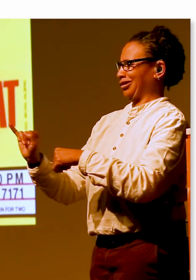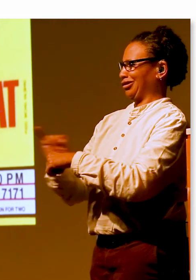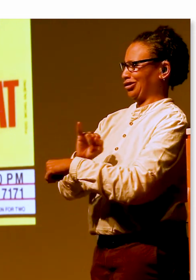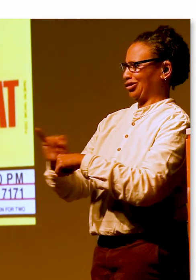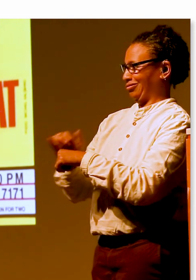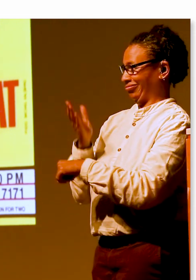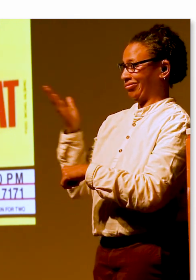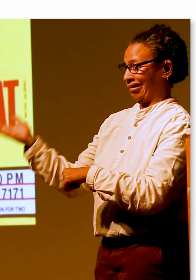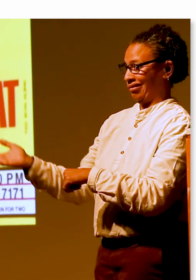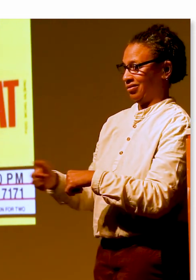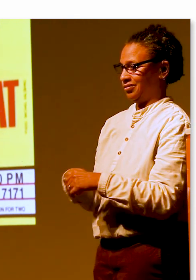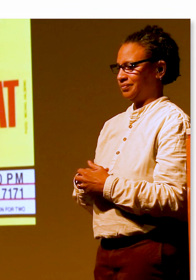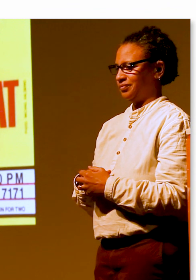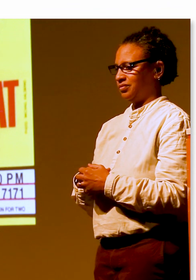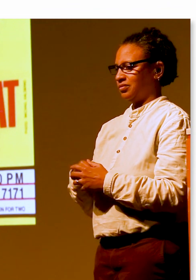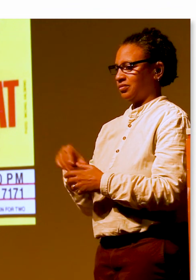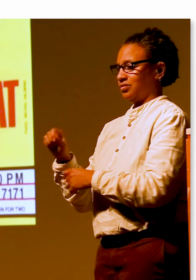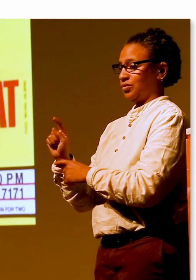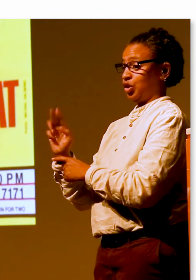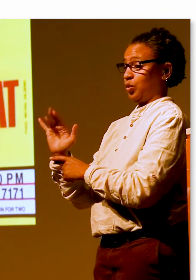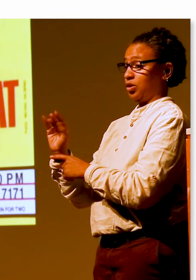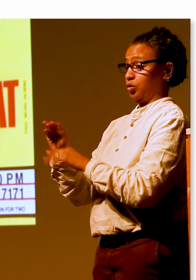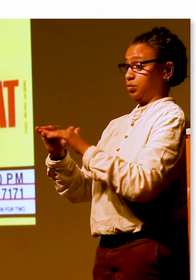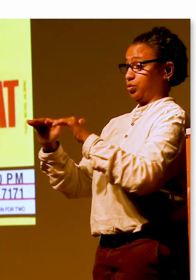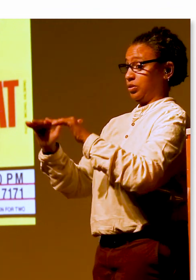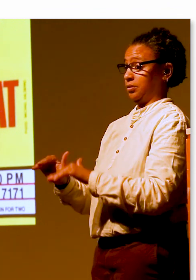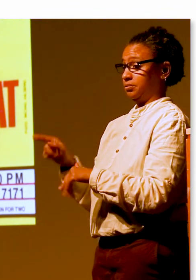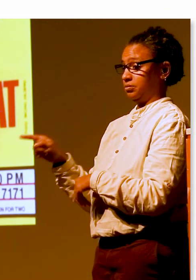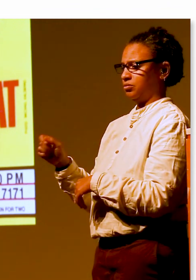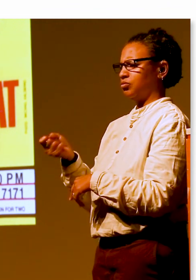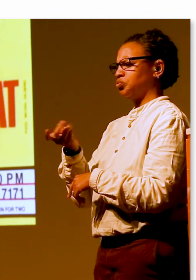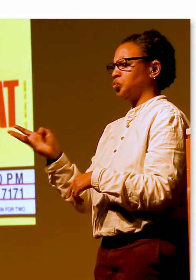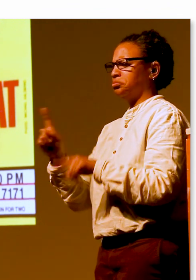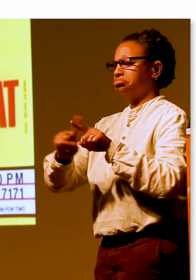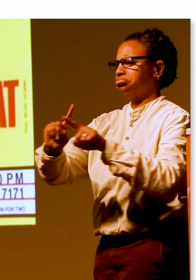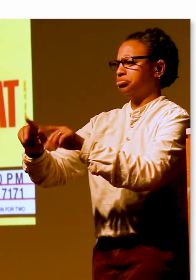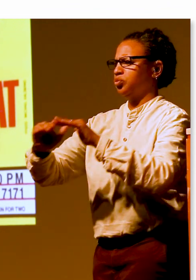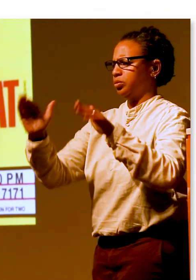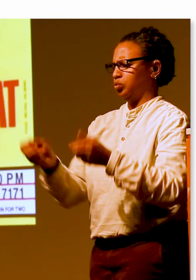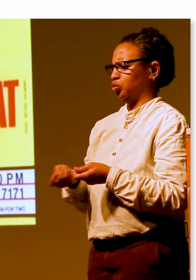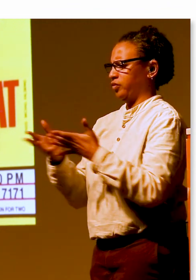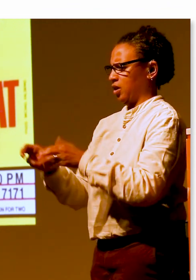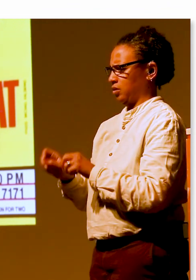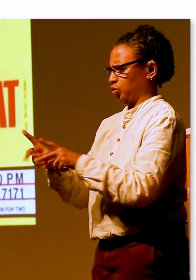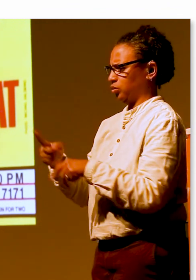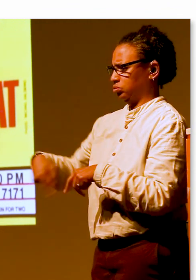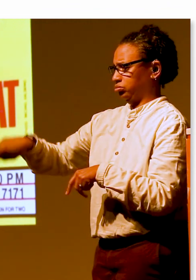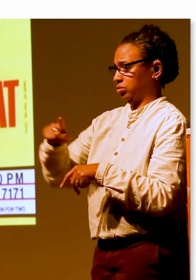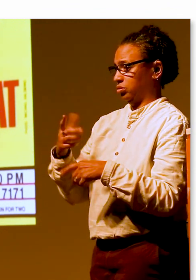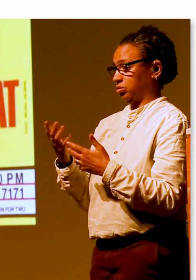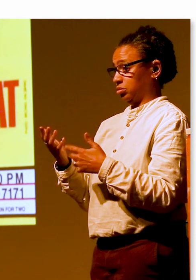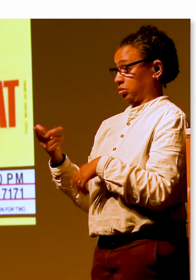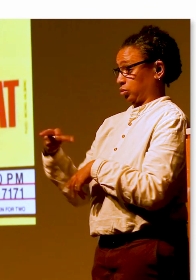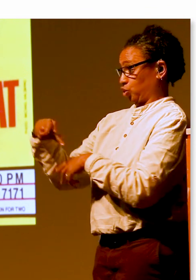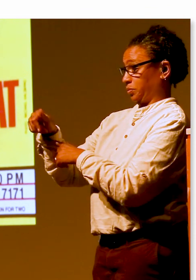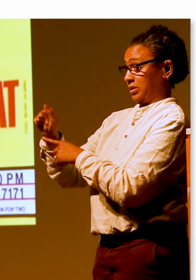Studio Museum and other museums who give people a shot, even though they don't have sterling GPAs and track records of studying art